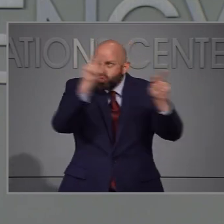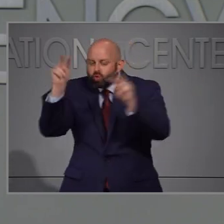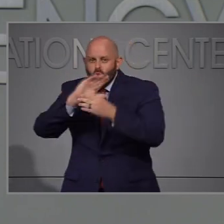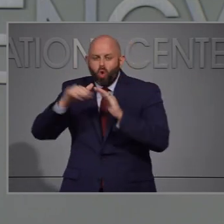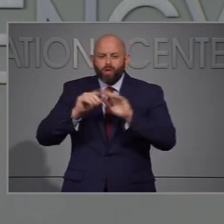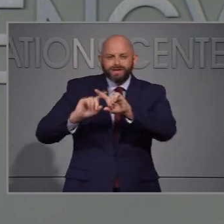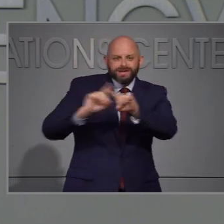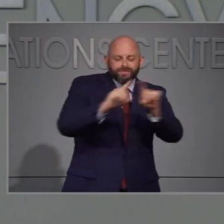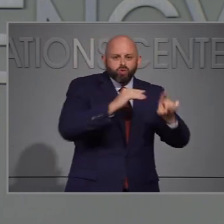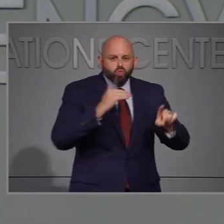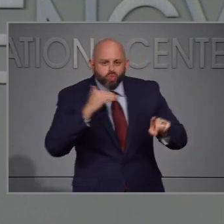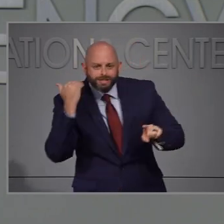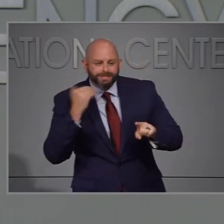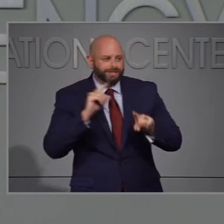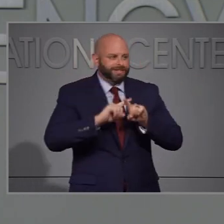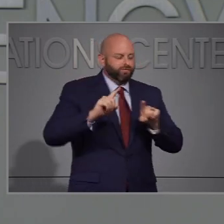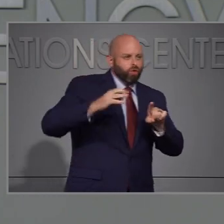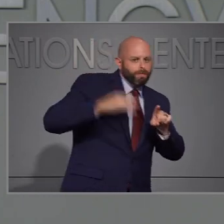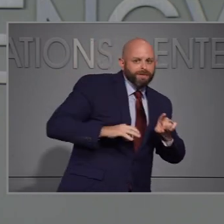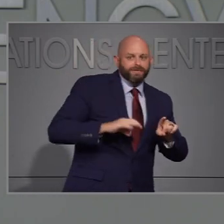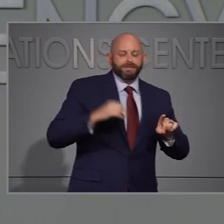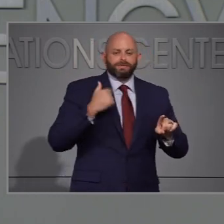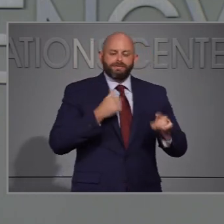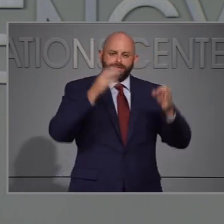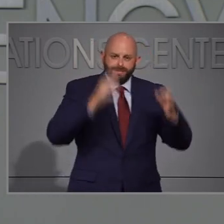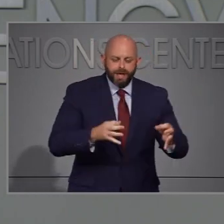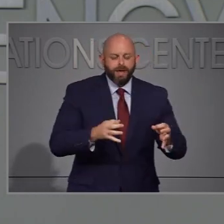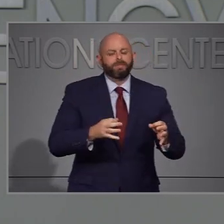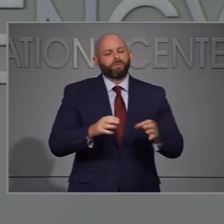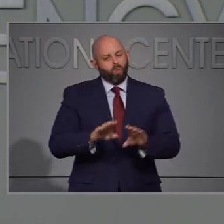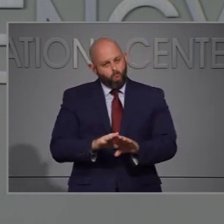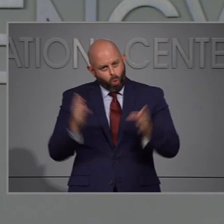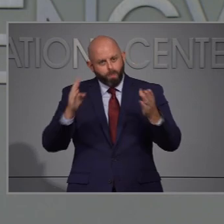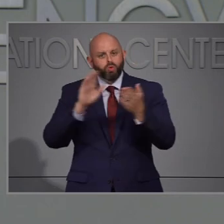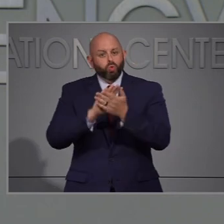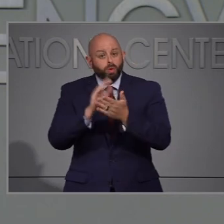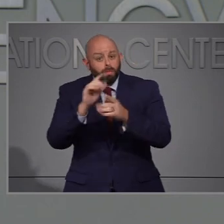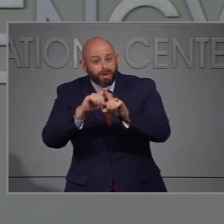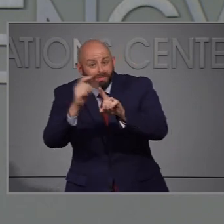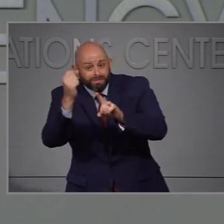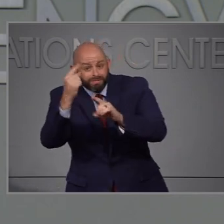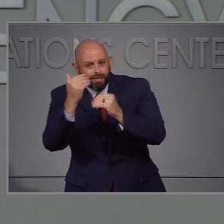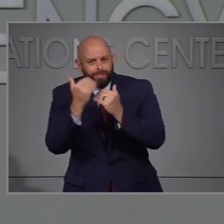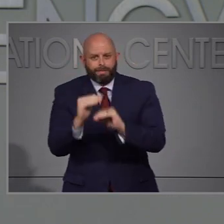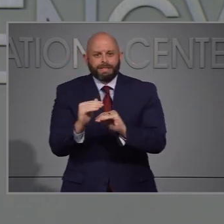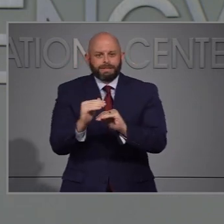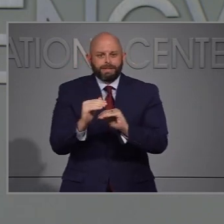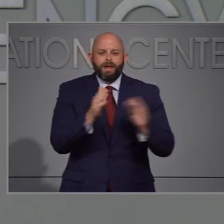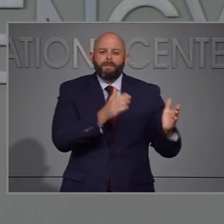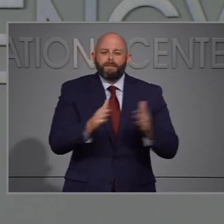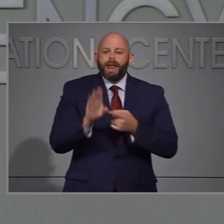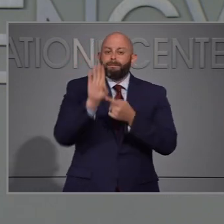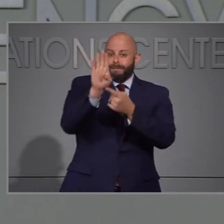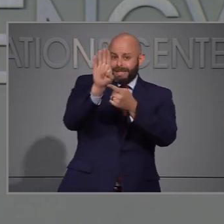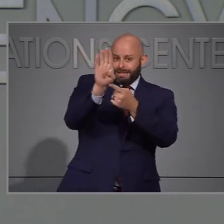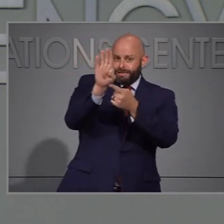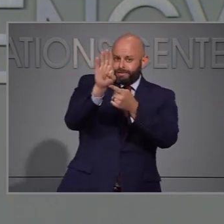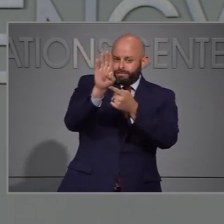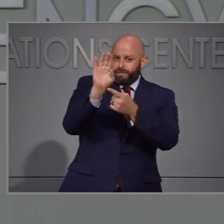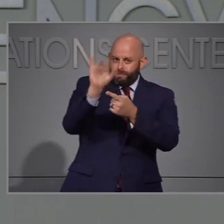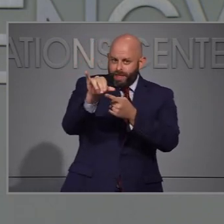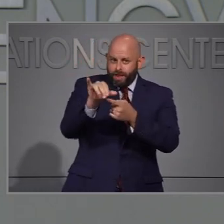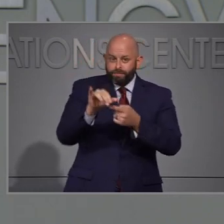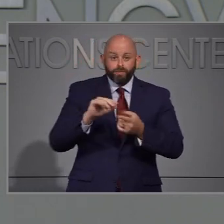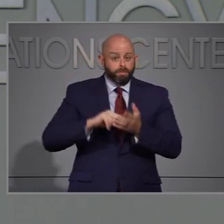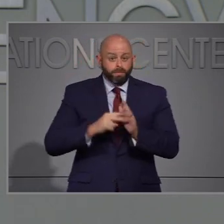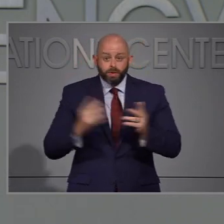we've decided to move forward with today's balanced and flexible approach, Plan B, which allows for in-person